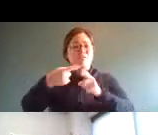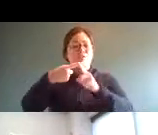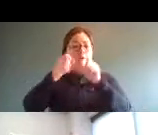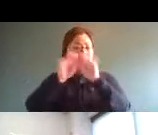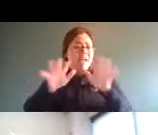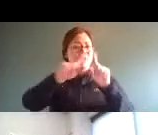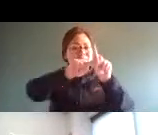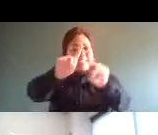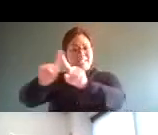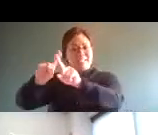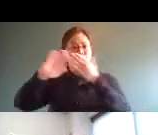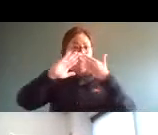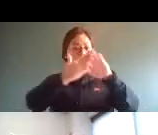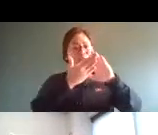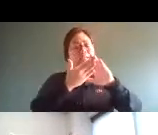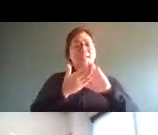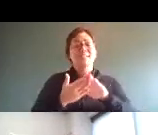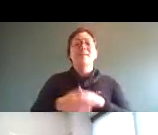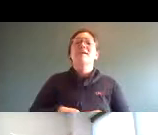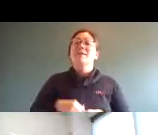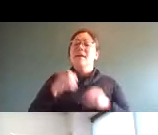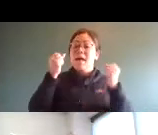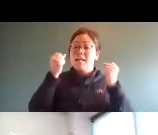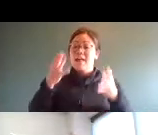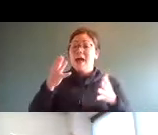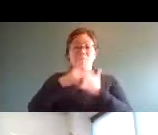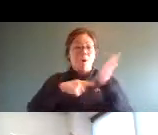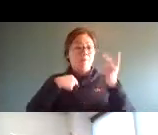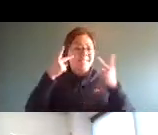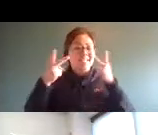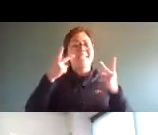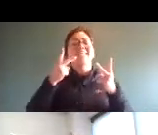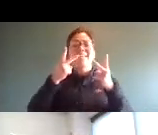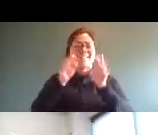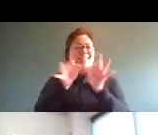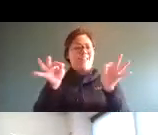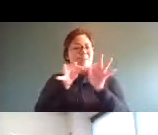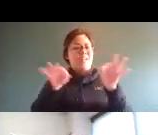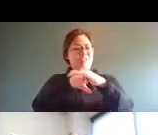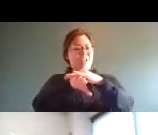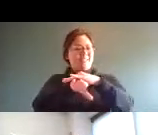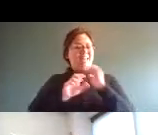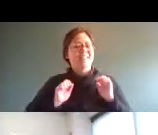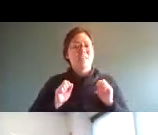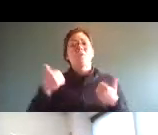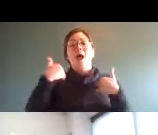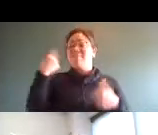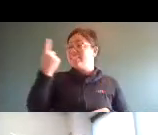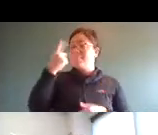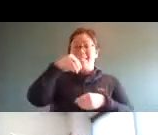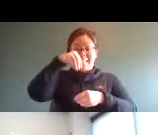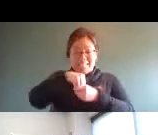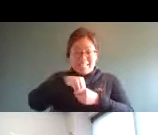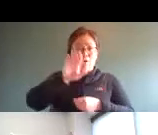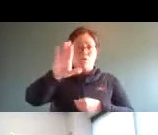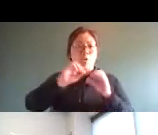communities. So as we're having people come in, a lot of things we see is language barrier. So having someone within your organization that